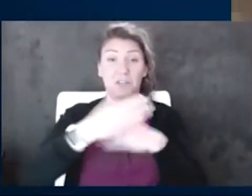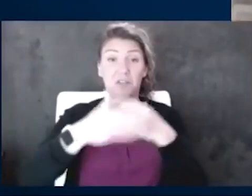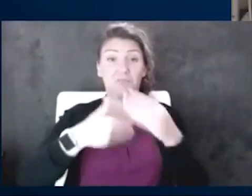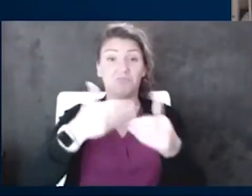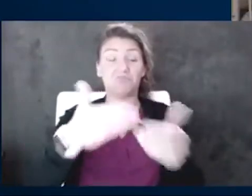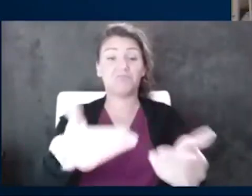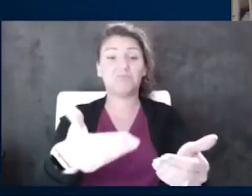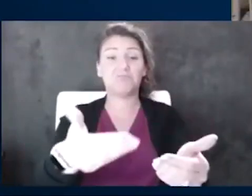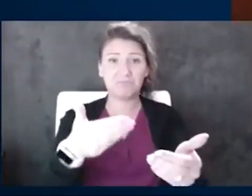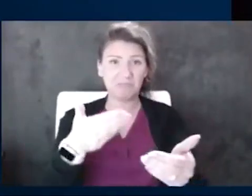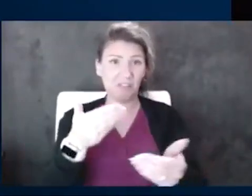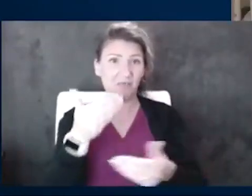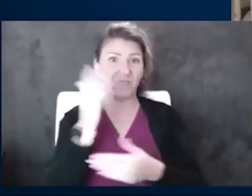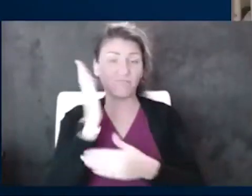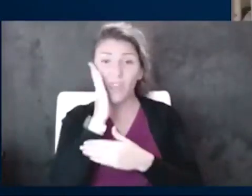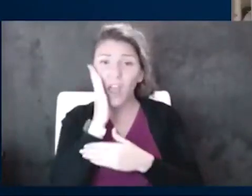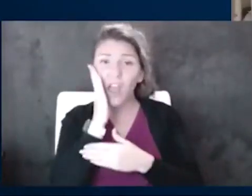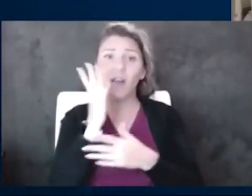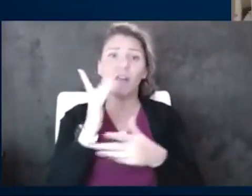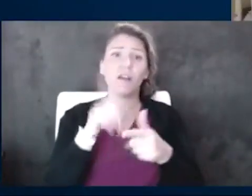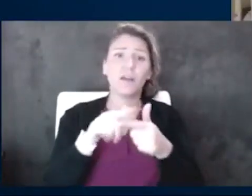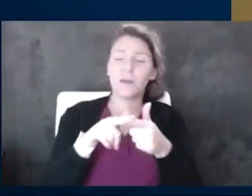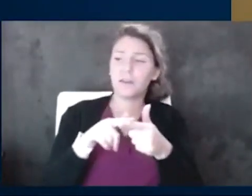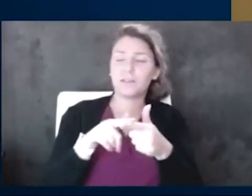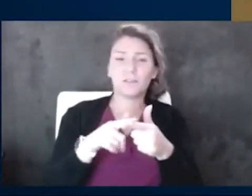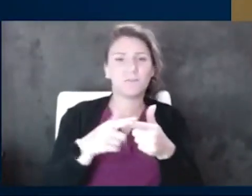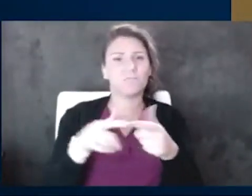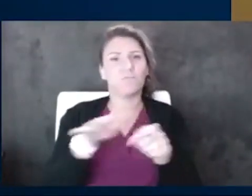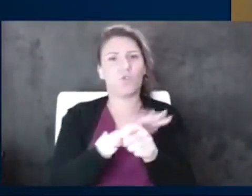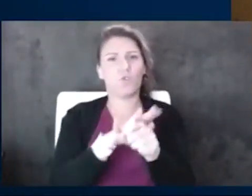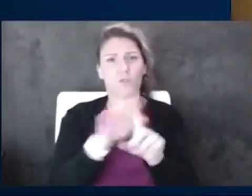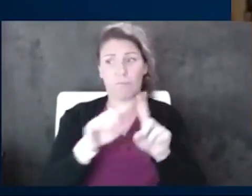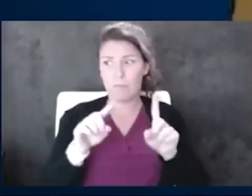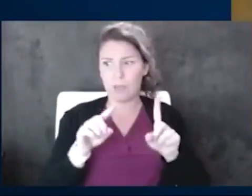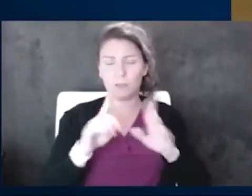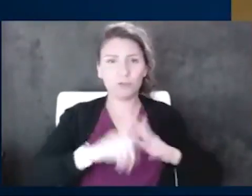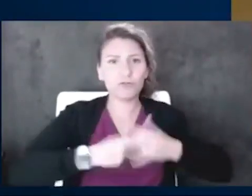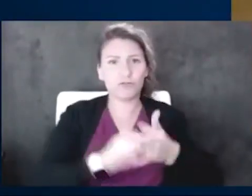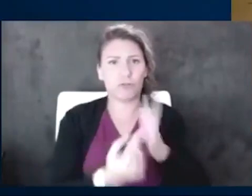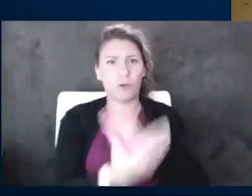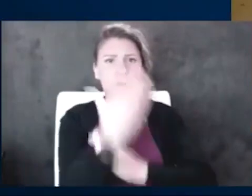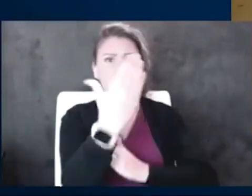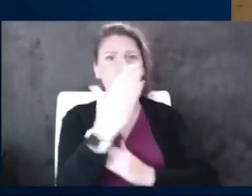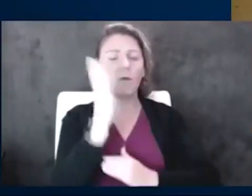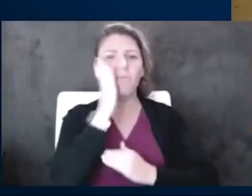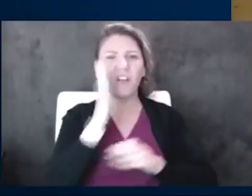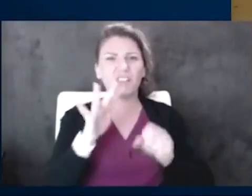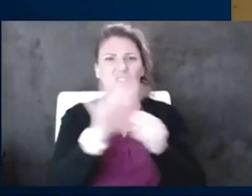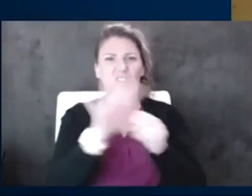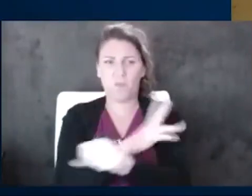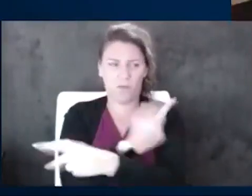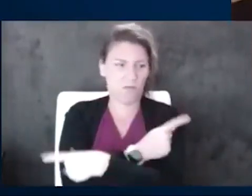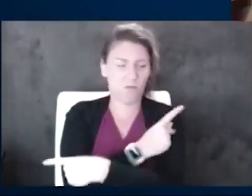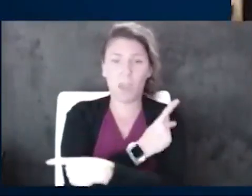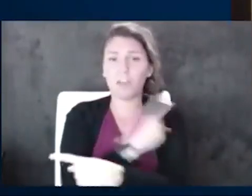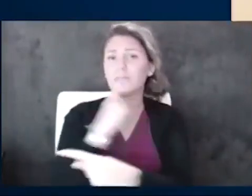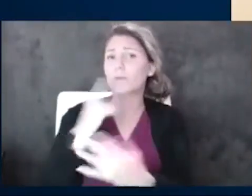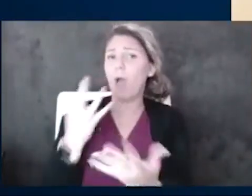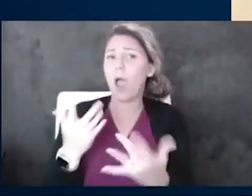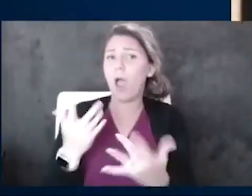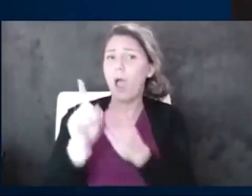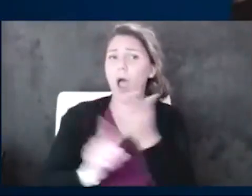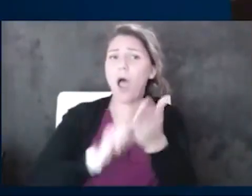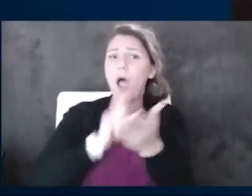But we're starting off with our beds already full. Often, patients are waiting in the waiting room for several hours. Once a patient is treated